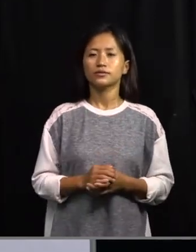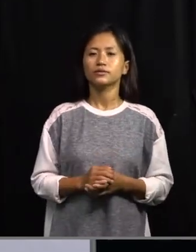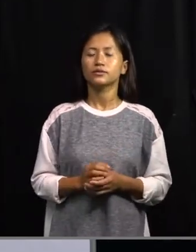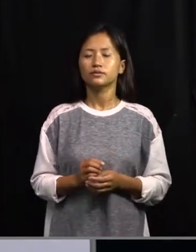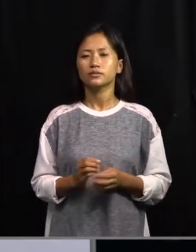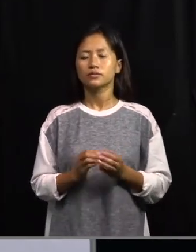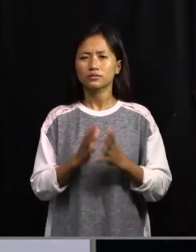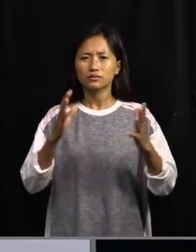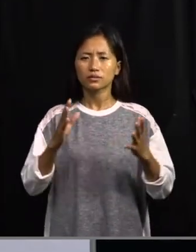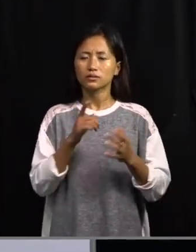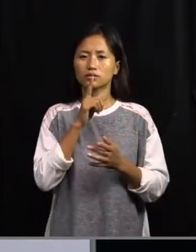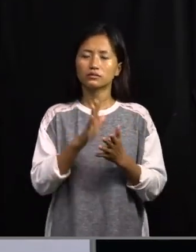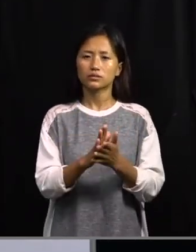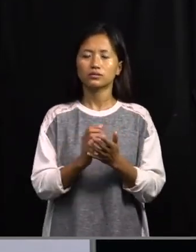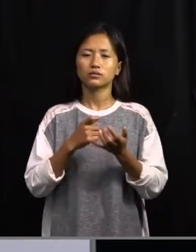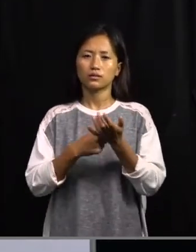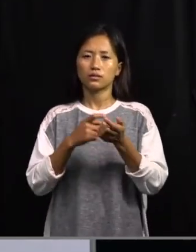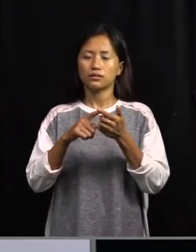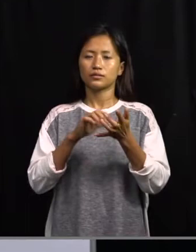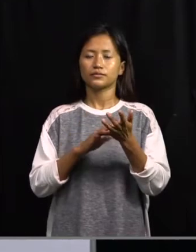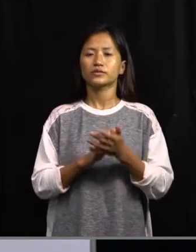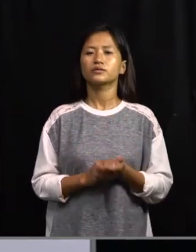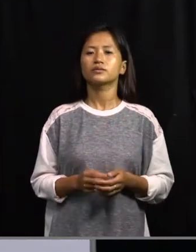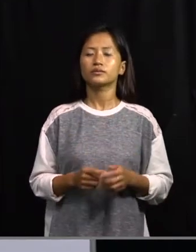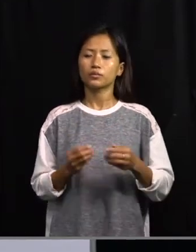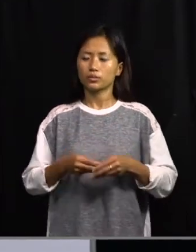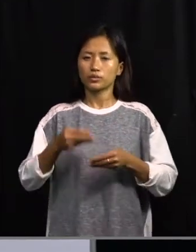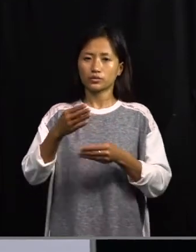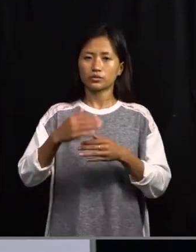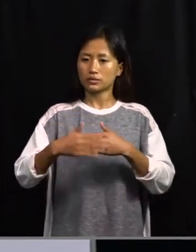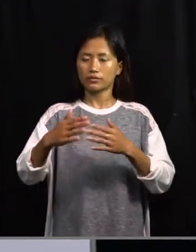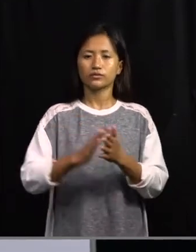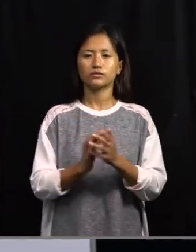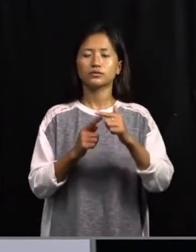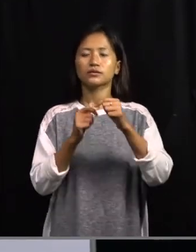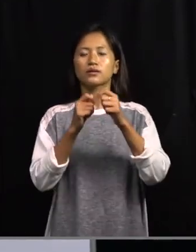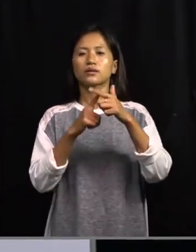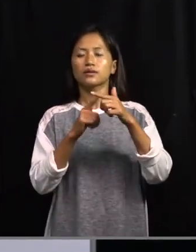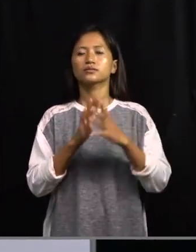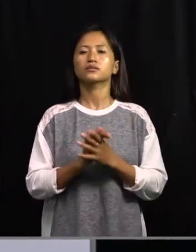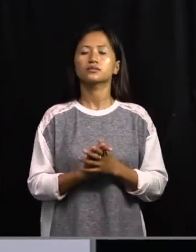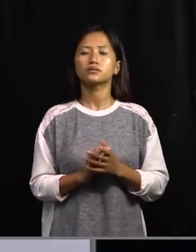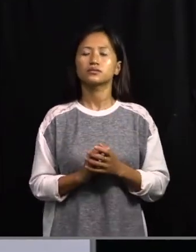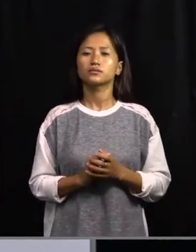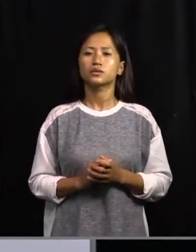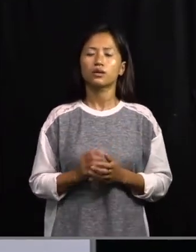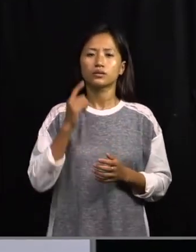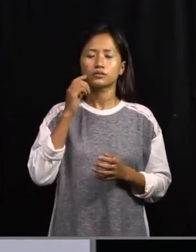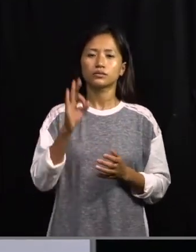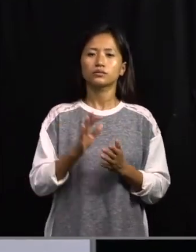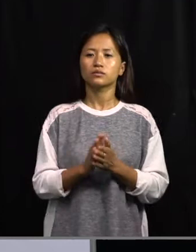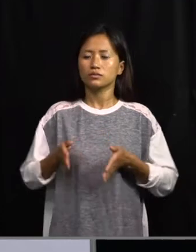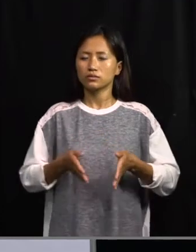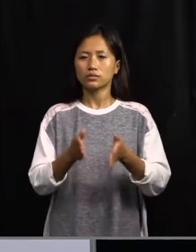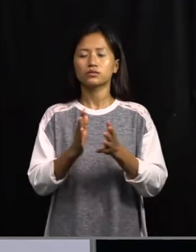revenue? It can be from the proceeds of taxations. You know, taxation is one of the most important